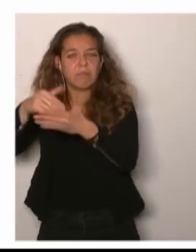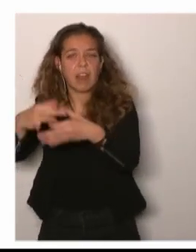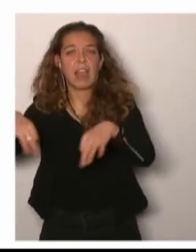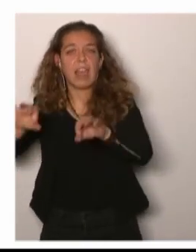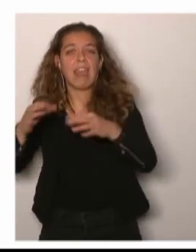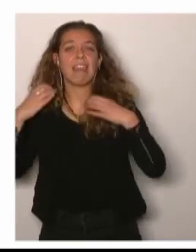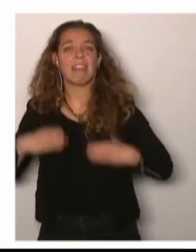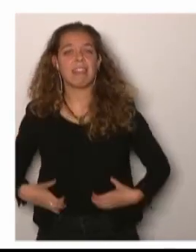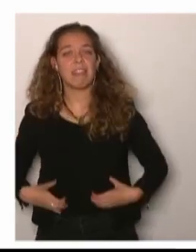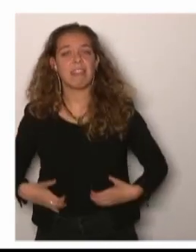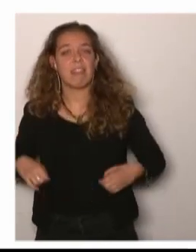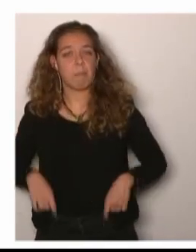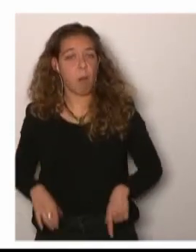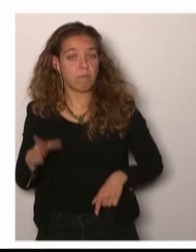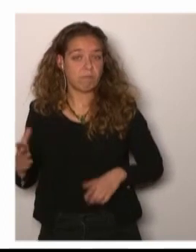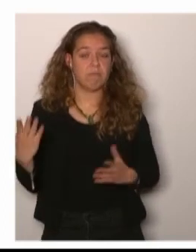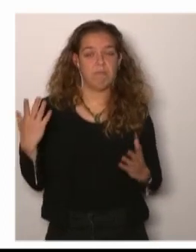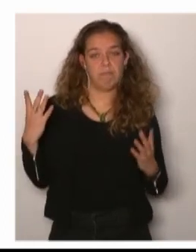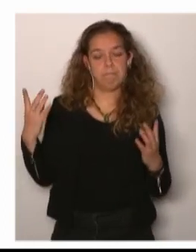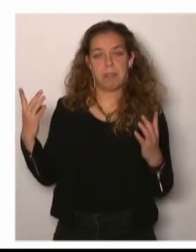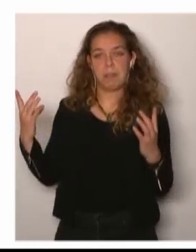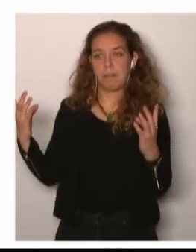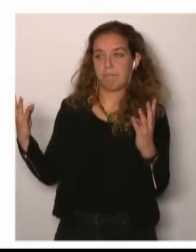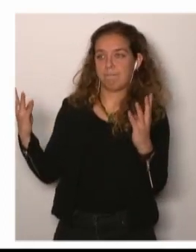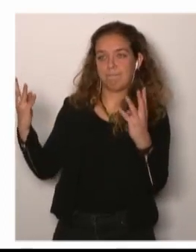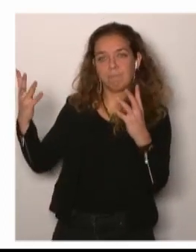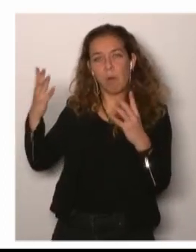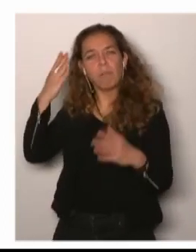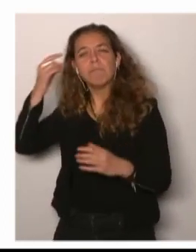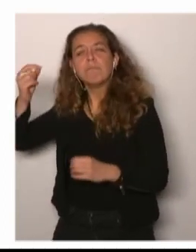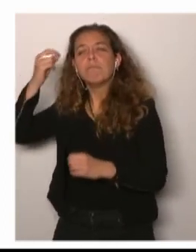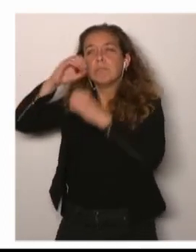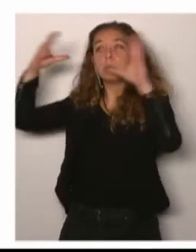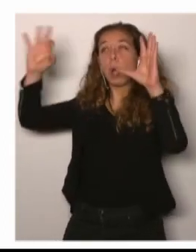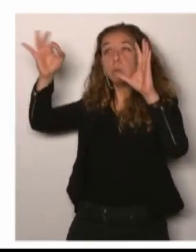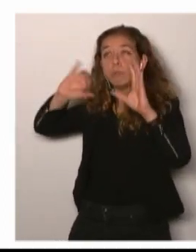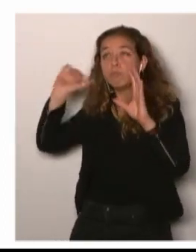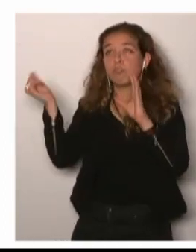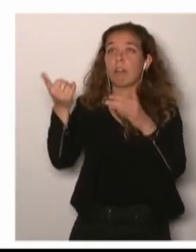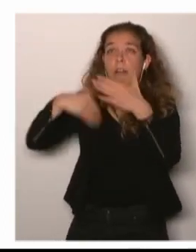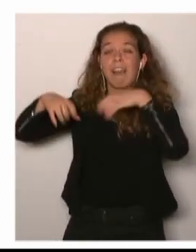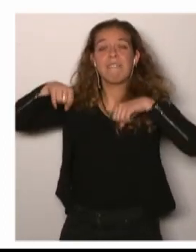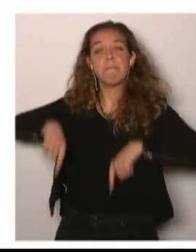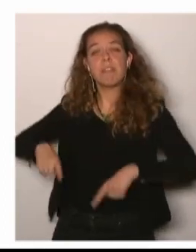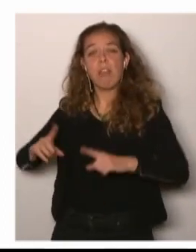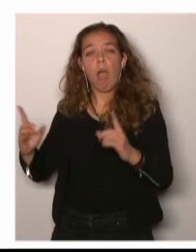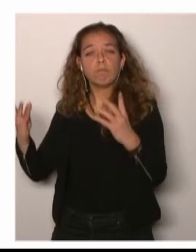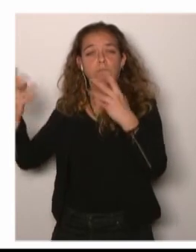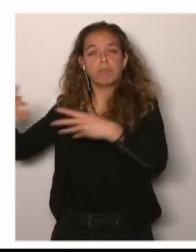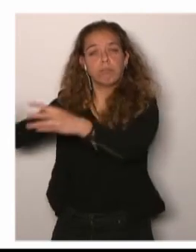fact it wasn't the case. So I think having different ministries and different departments working on the cancer plan is one